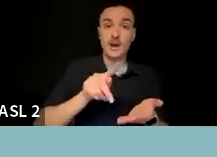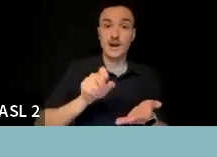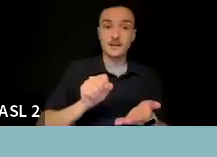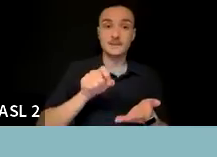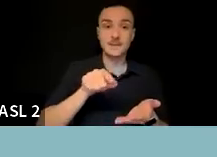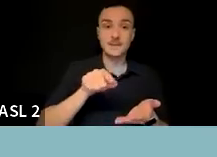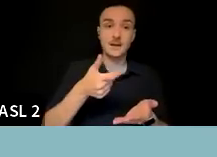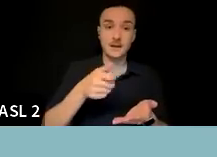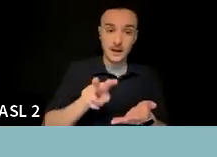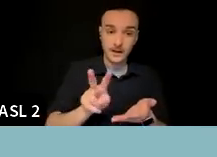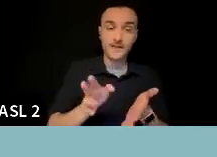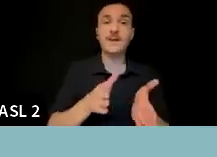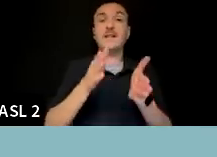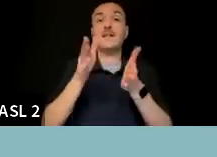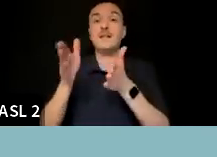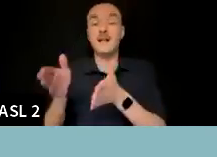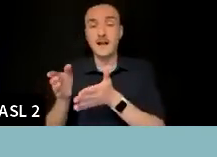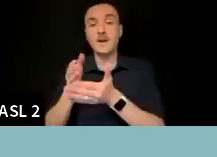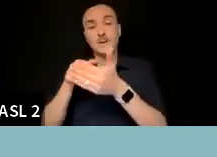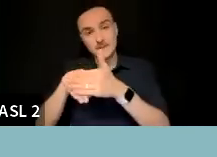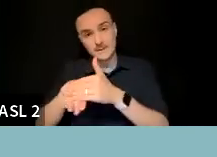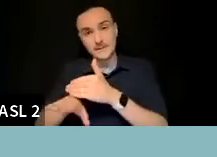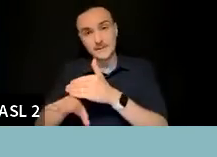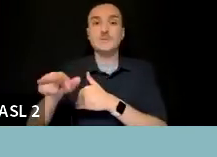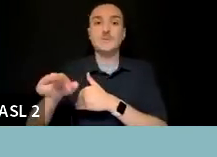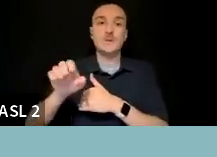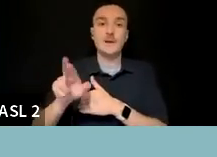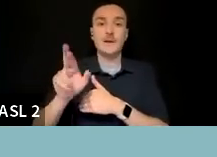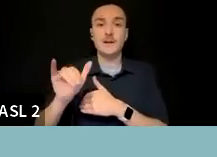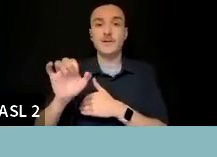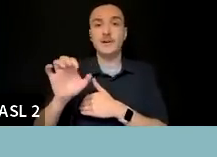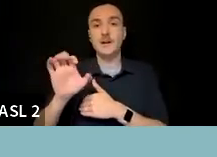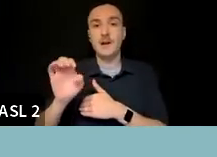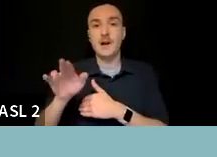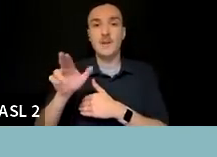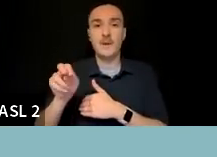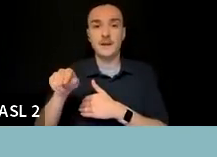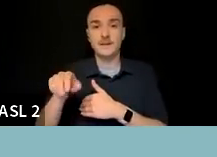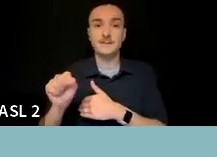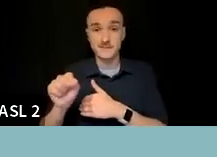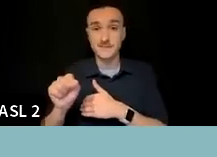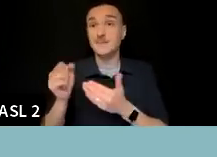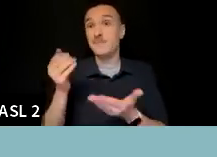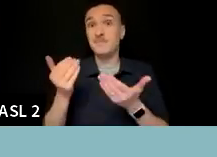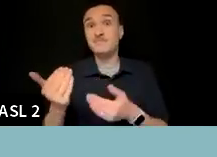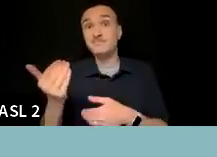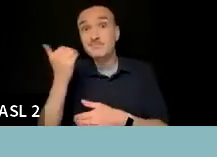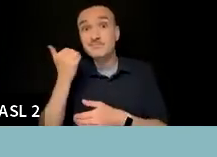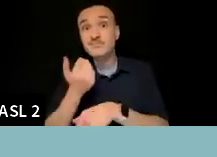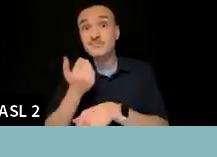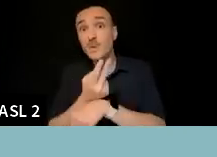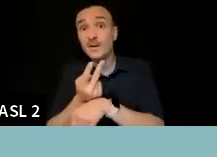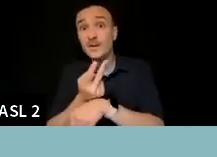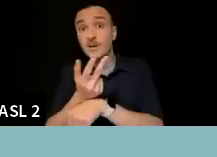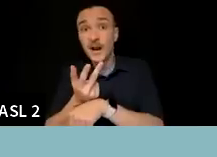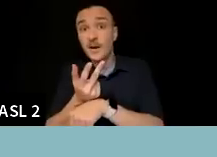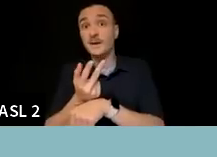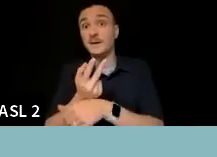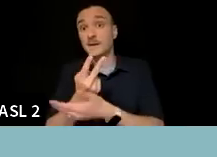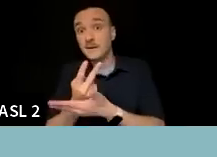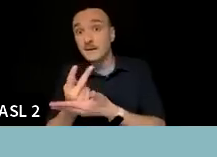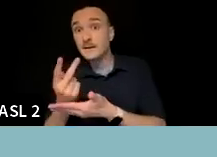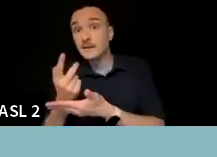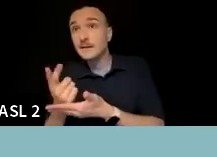Commons. It can take between a few minutes and a few hours to process an application. You need to track the application